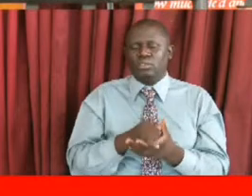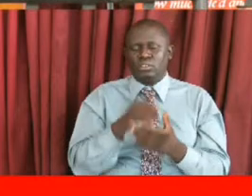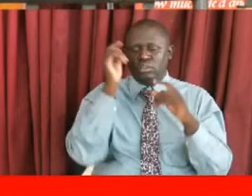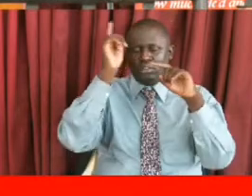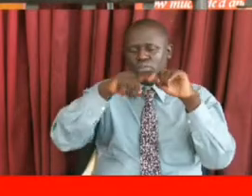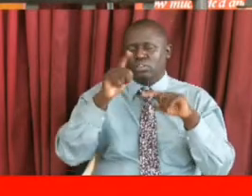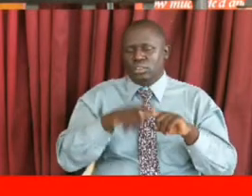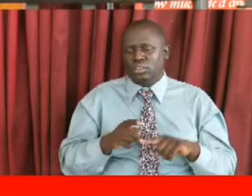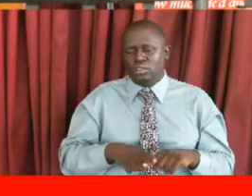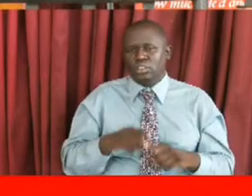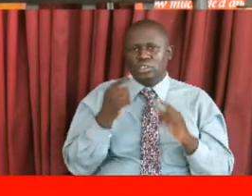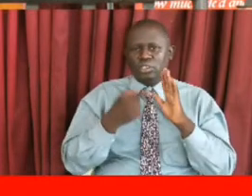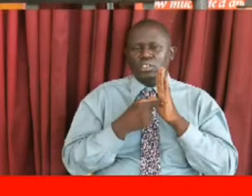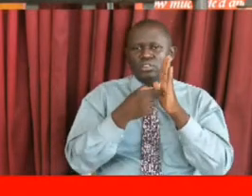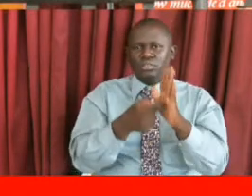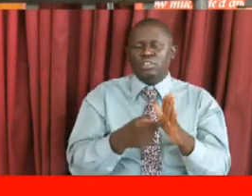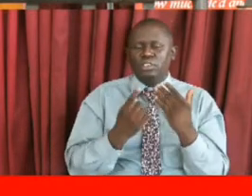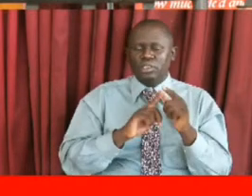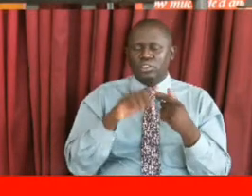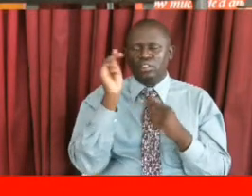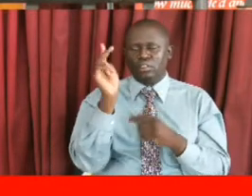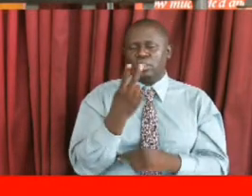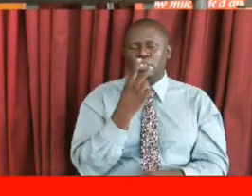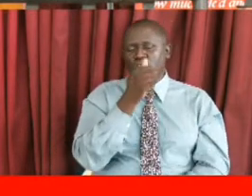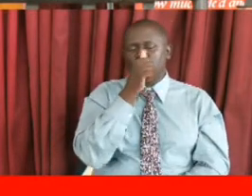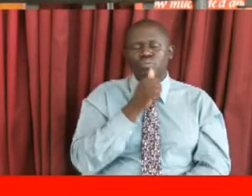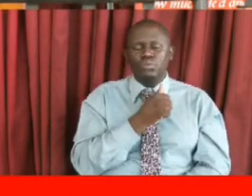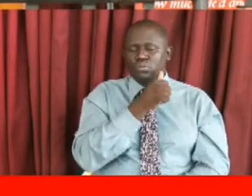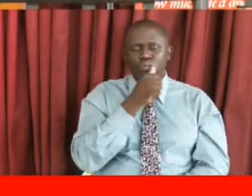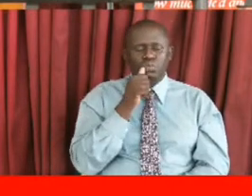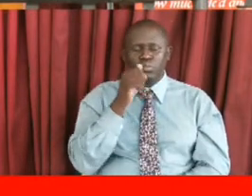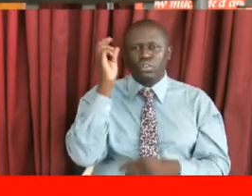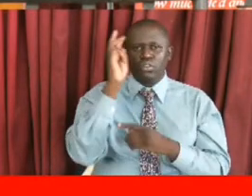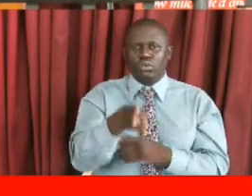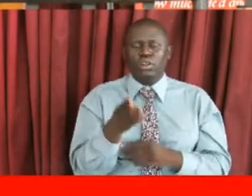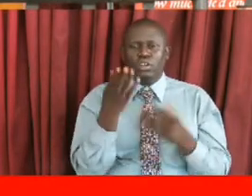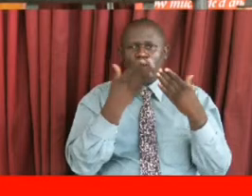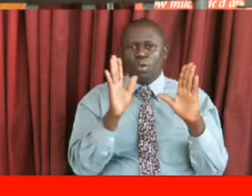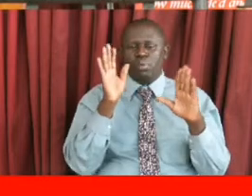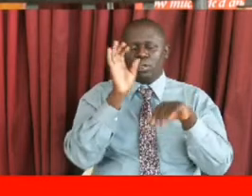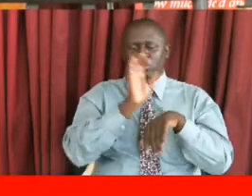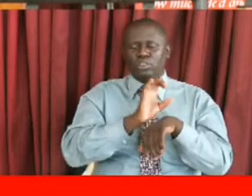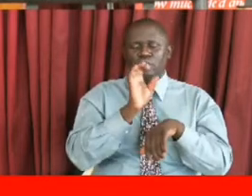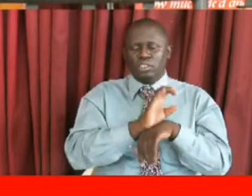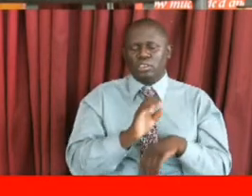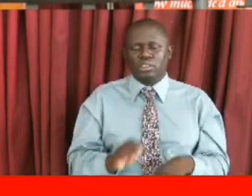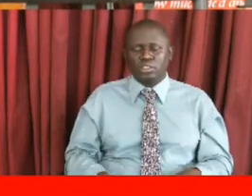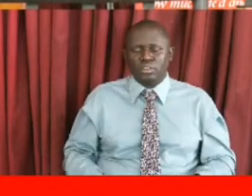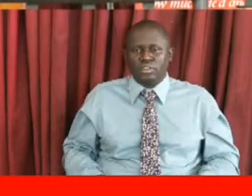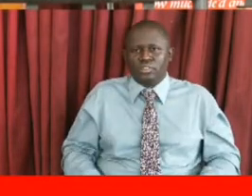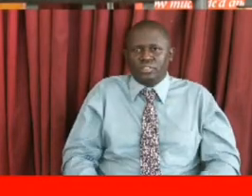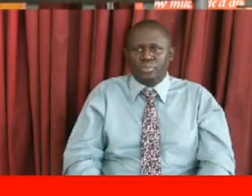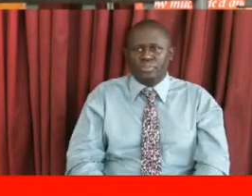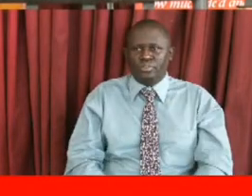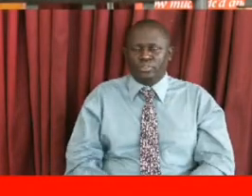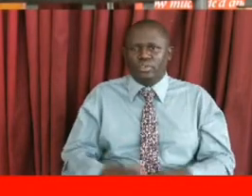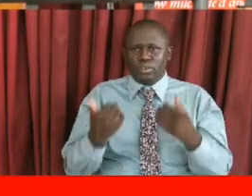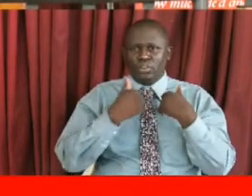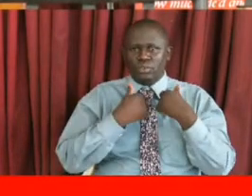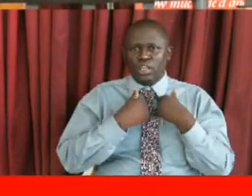revealed then the seven Mysteries would open to the church do we